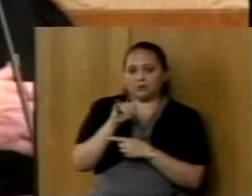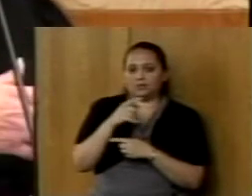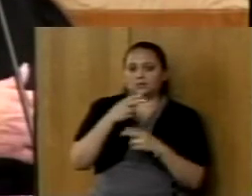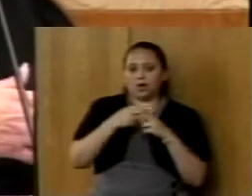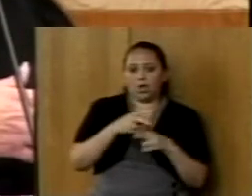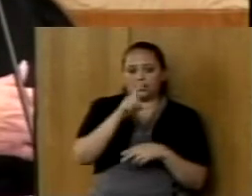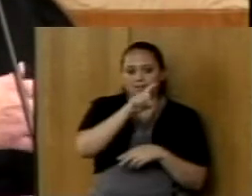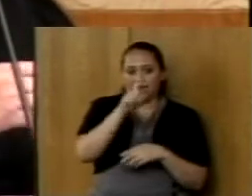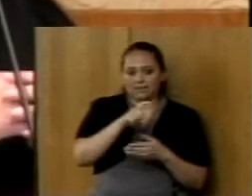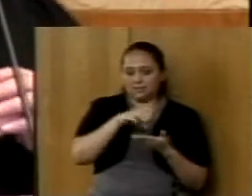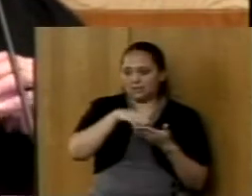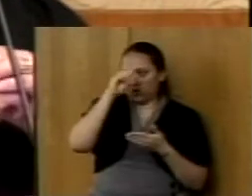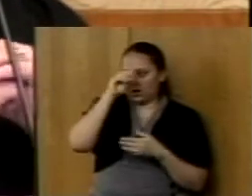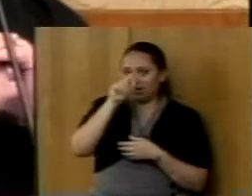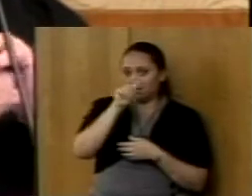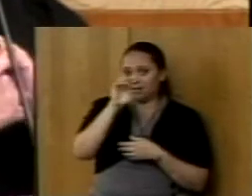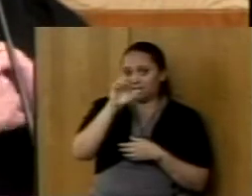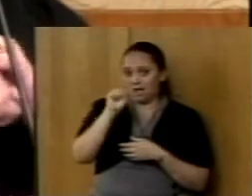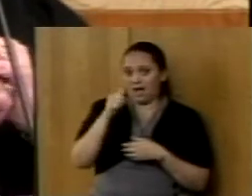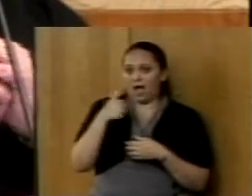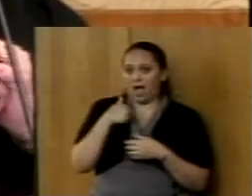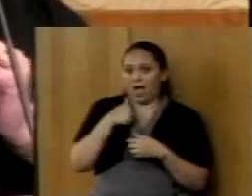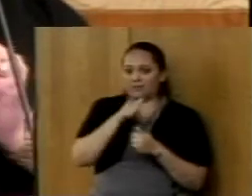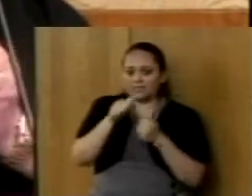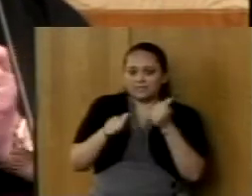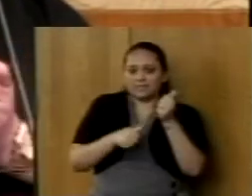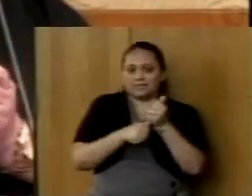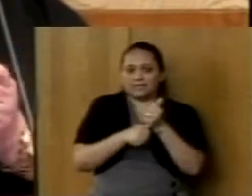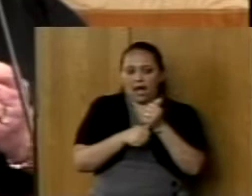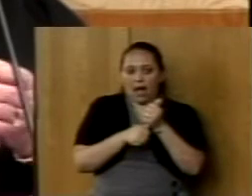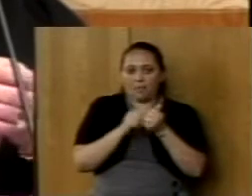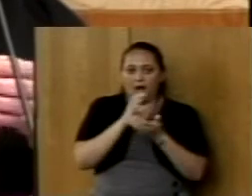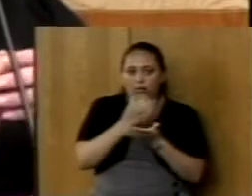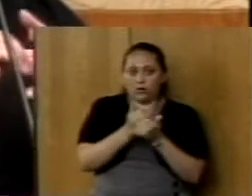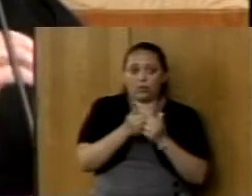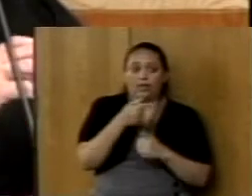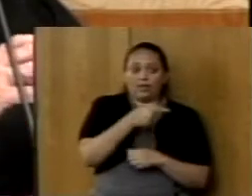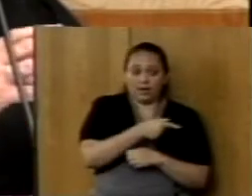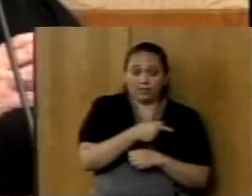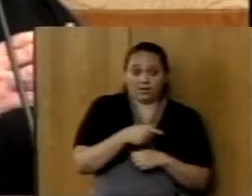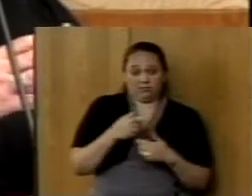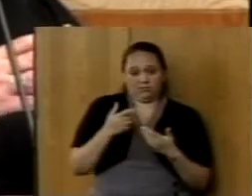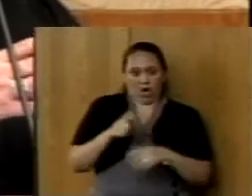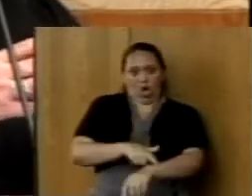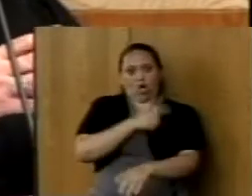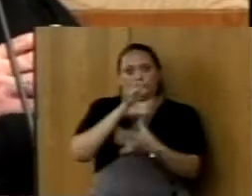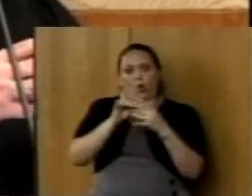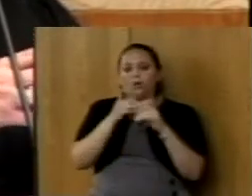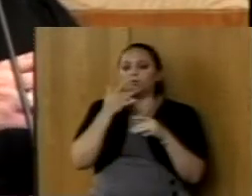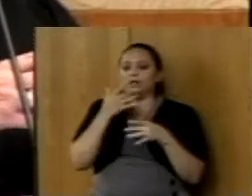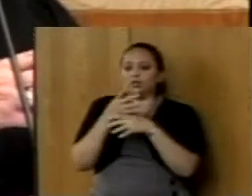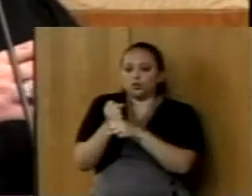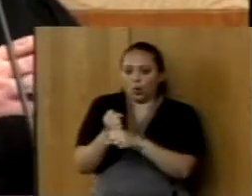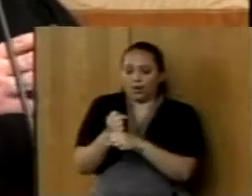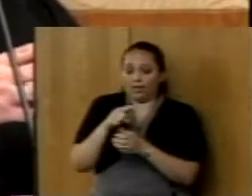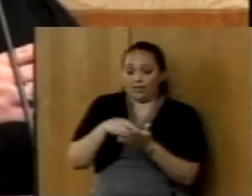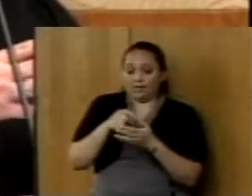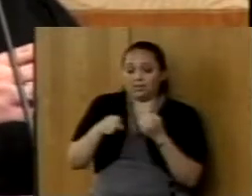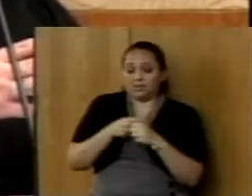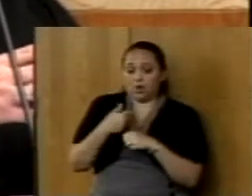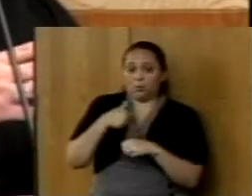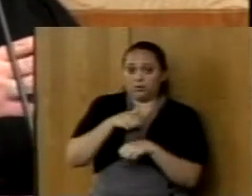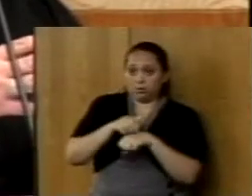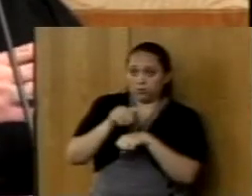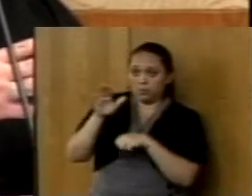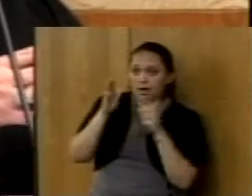has subcontracted with them at Harris County. And long story short, this year we're supposed to submit a plan, and